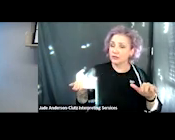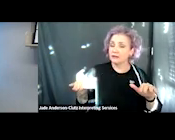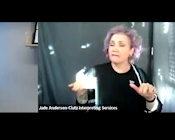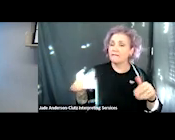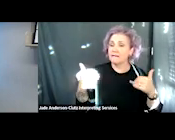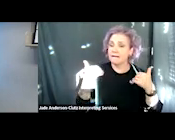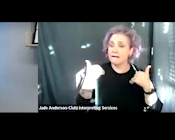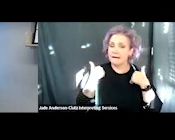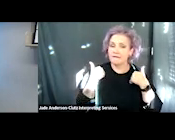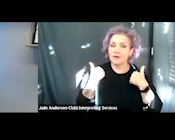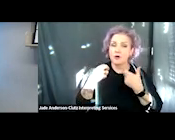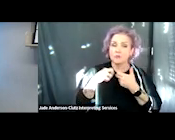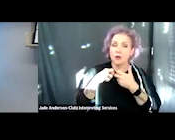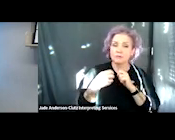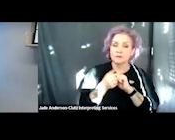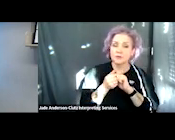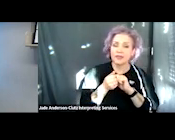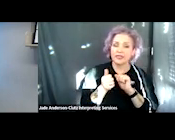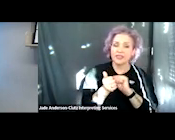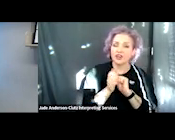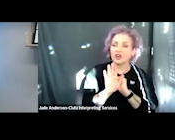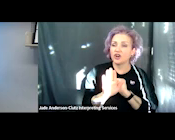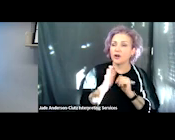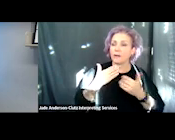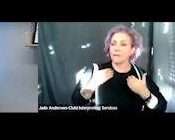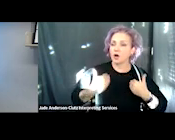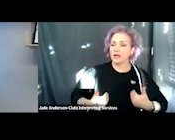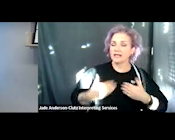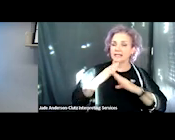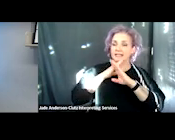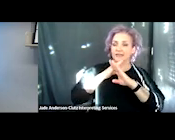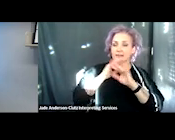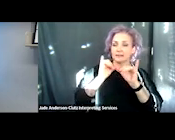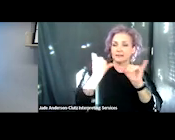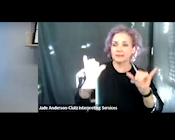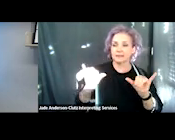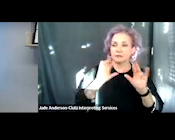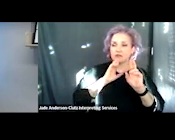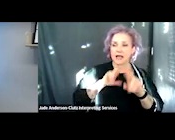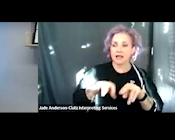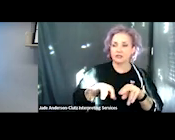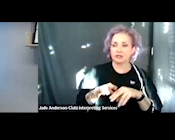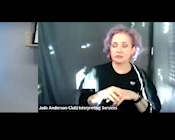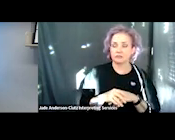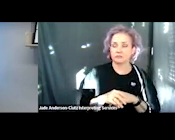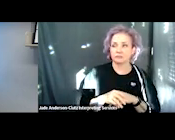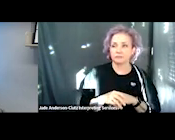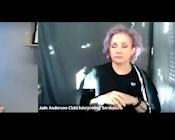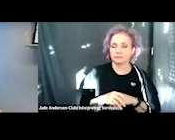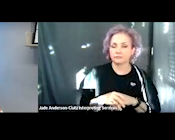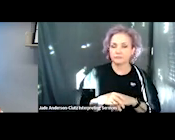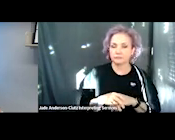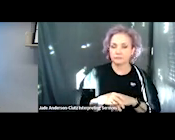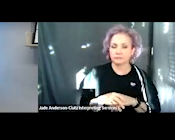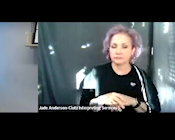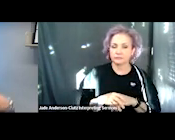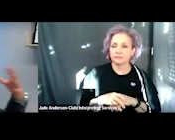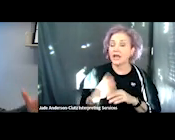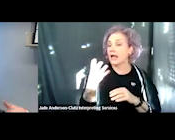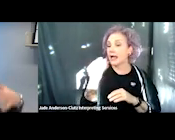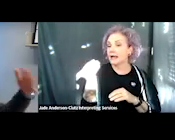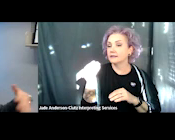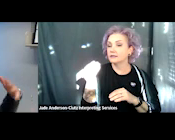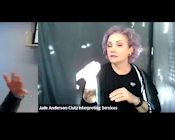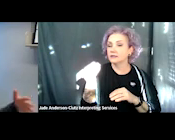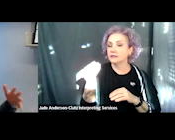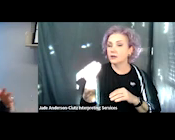it's changed, it actually plays a role in sort of determining what kind of microbiota live in the gut. And